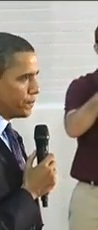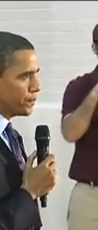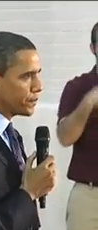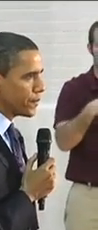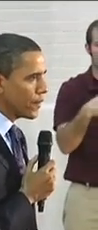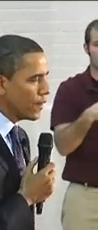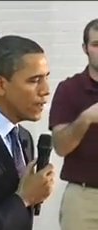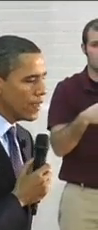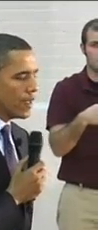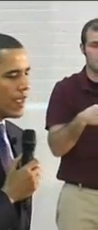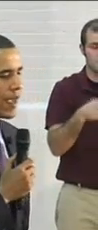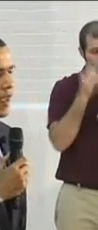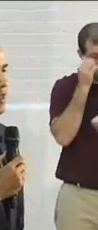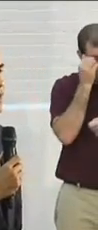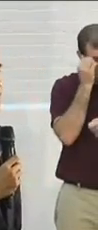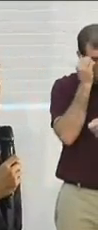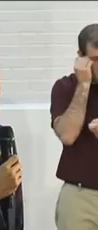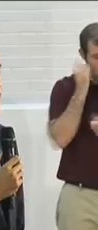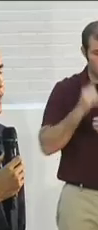optimal.